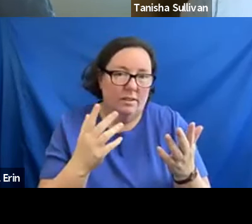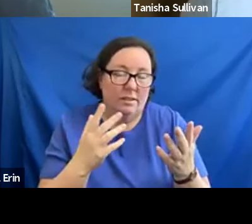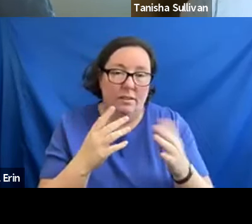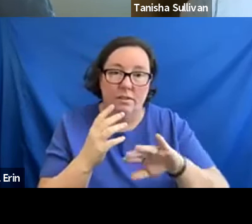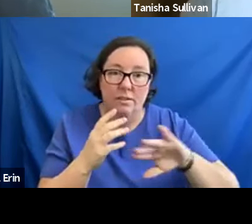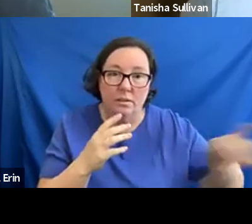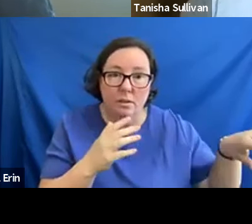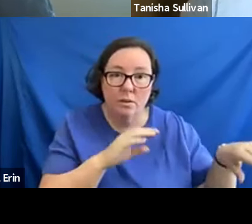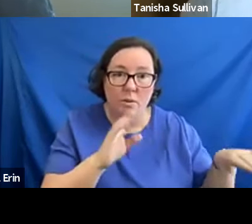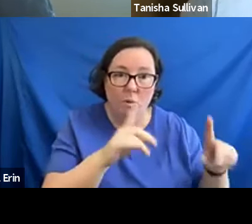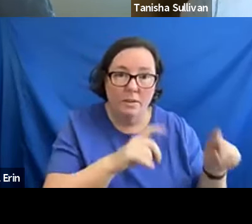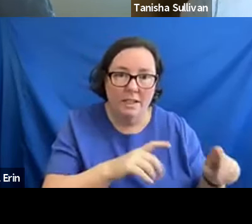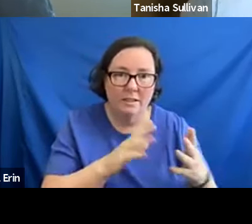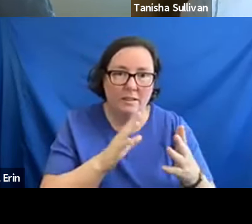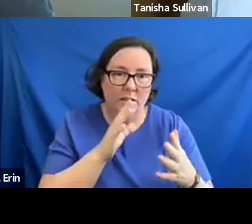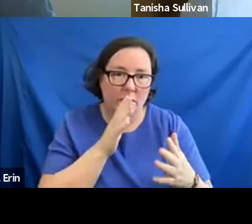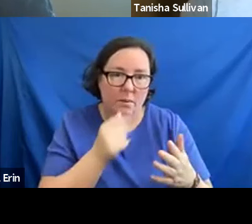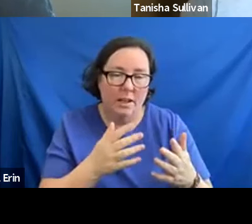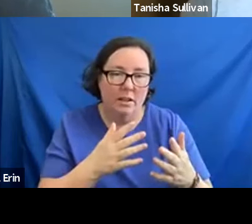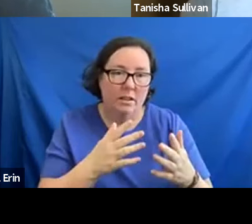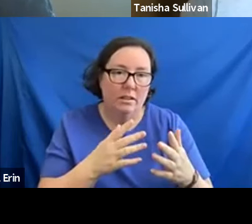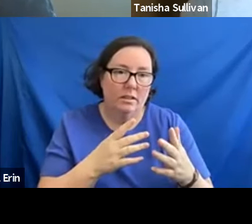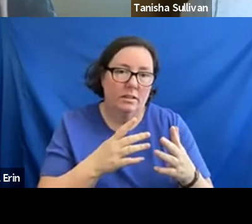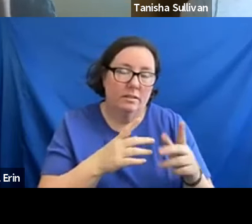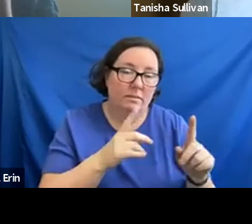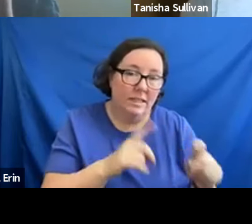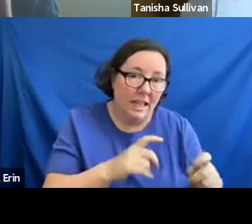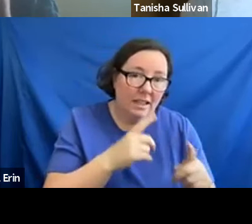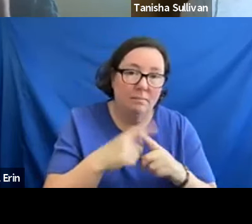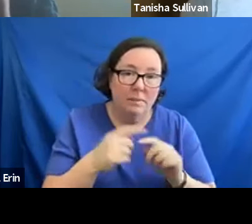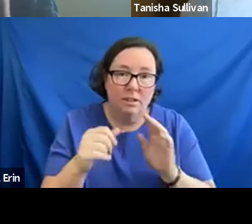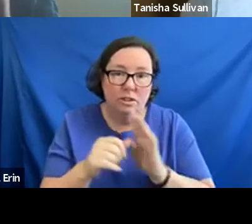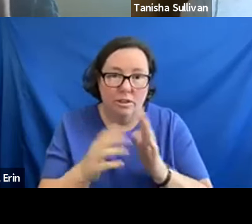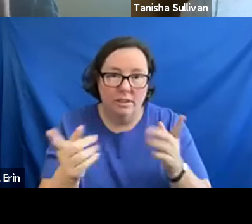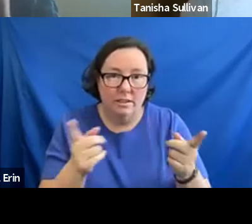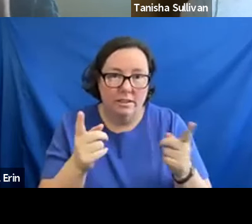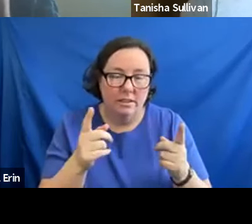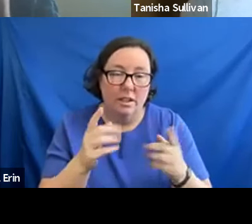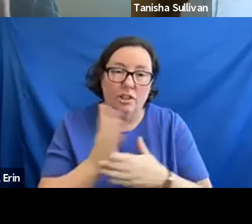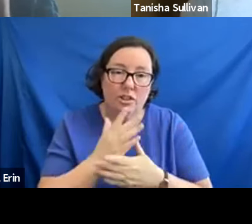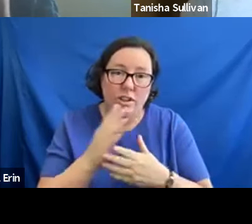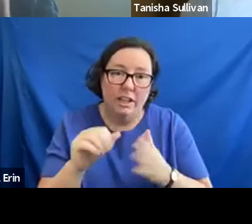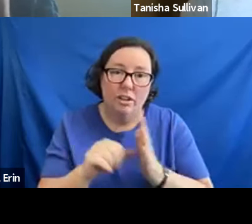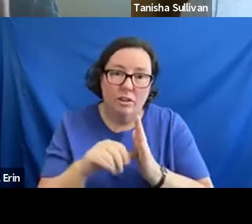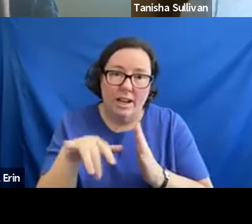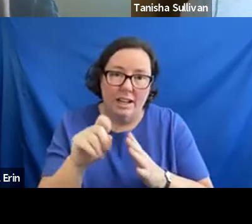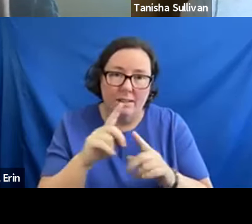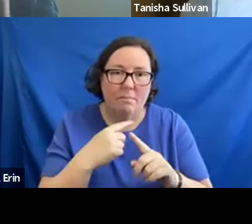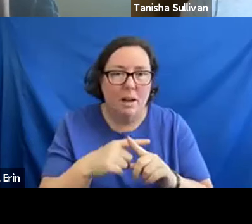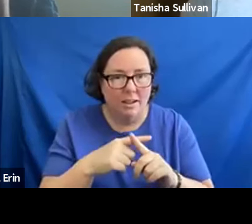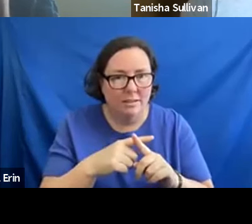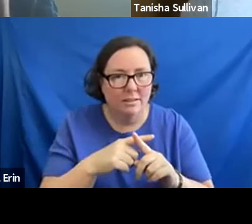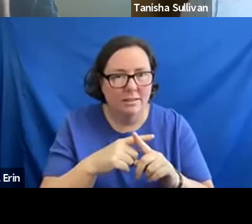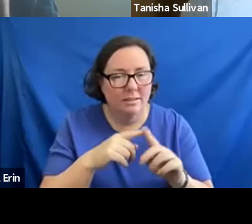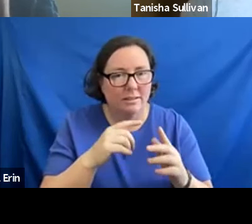we can, give the students, yes, an opportunity to, yes, share their grades, but also